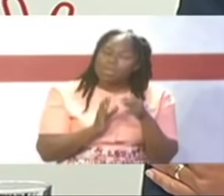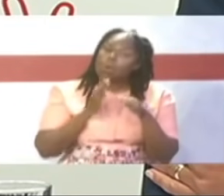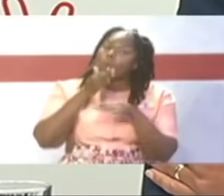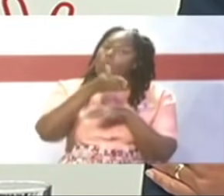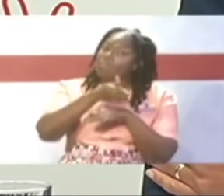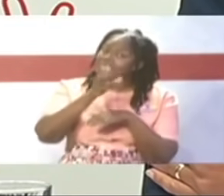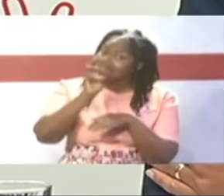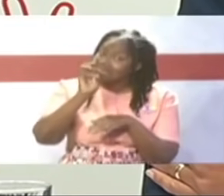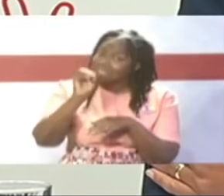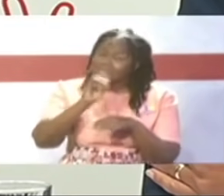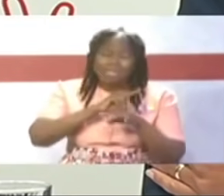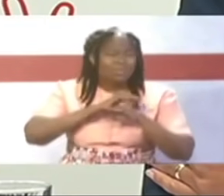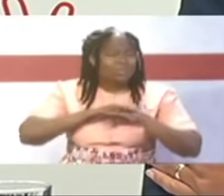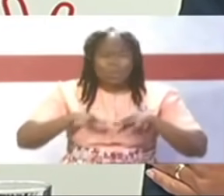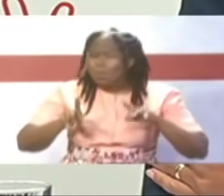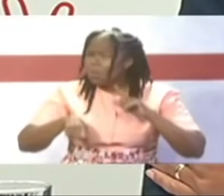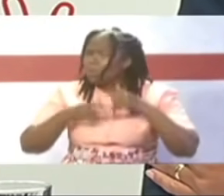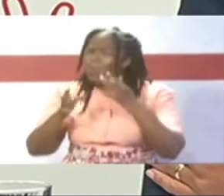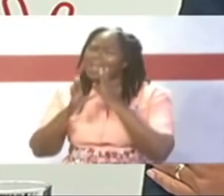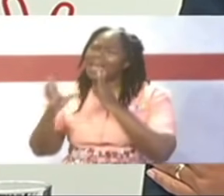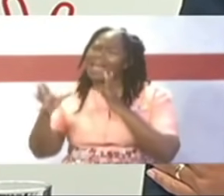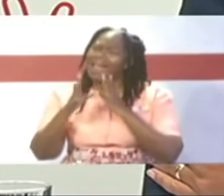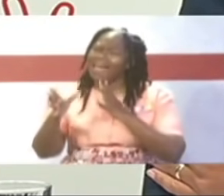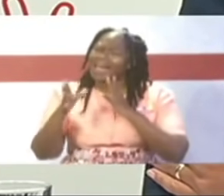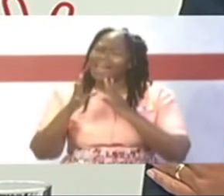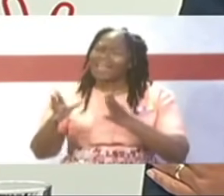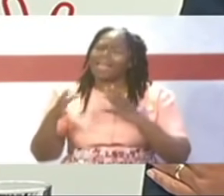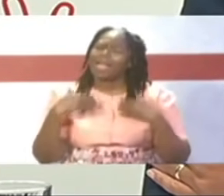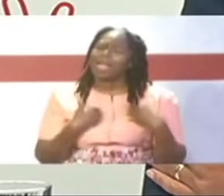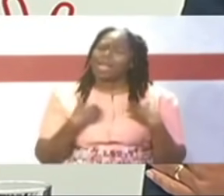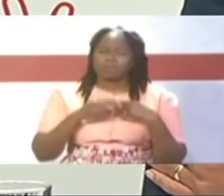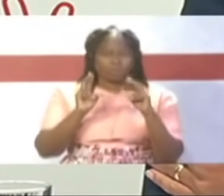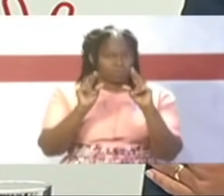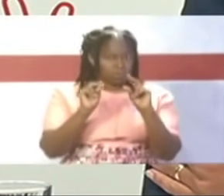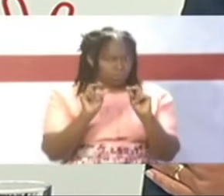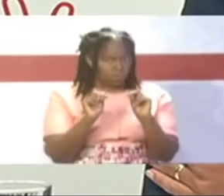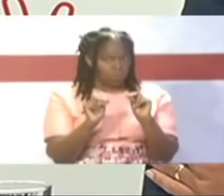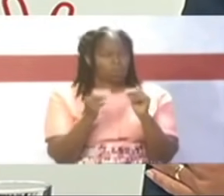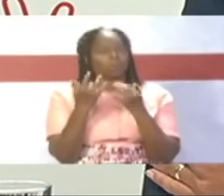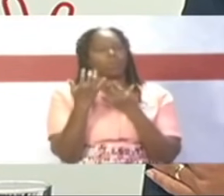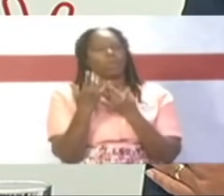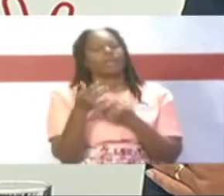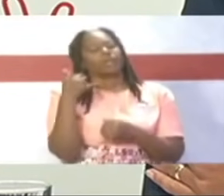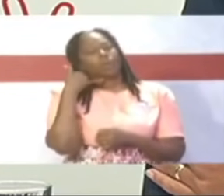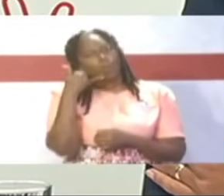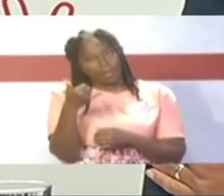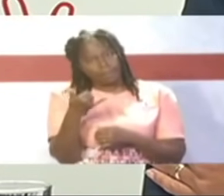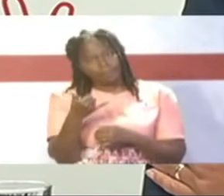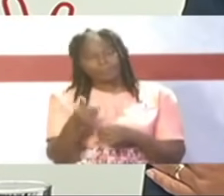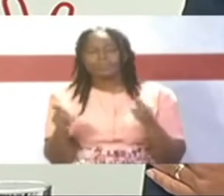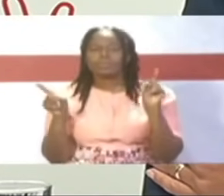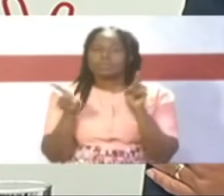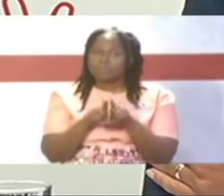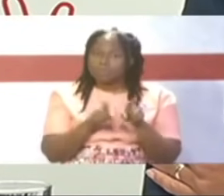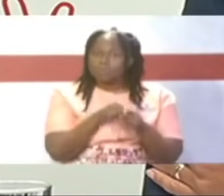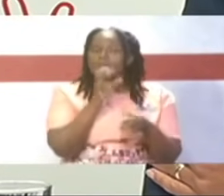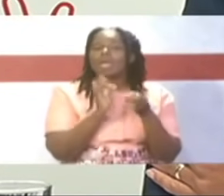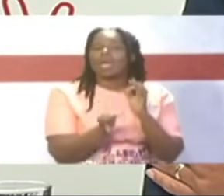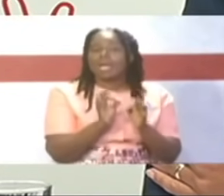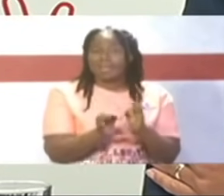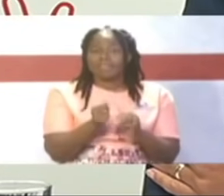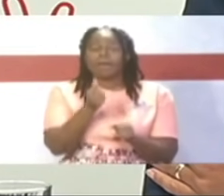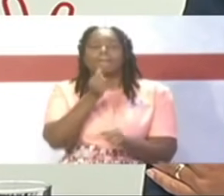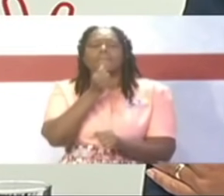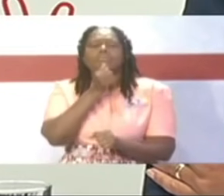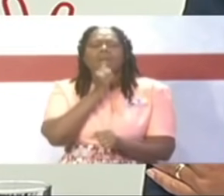in the public health clinics, and if you're a private patient of any of those health